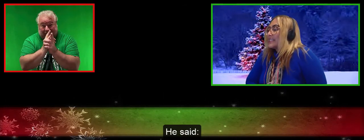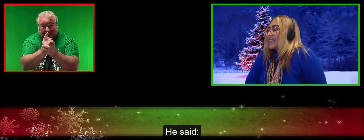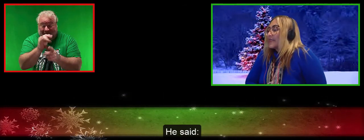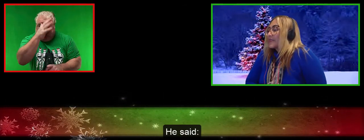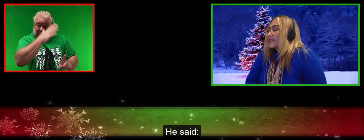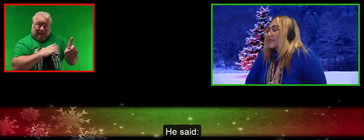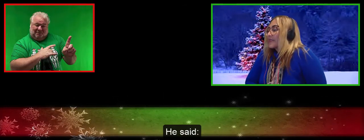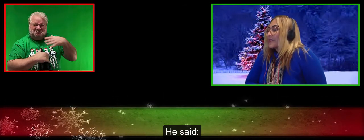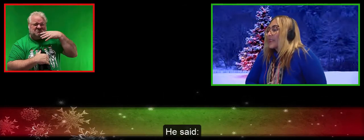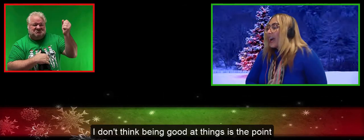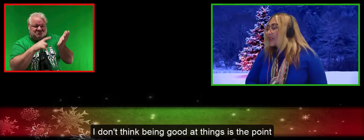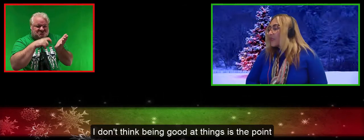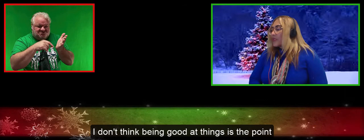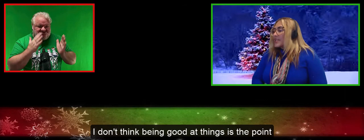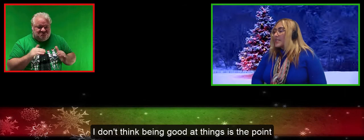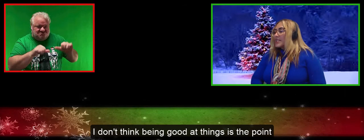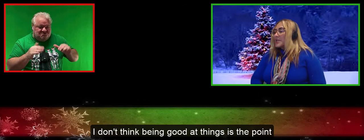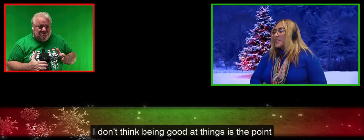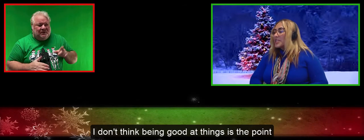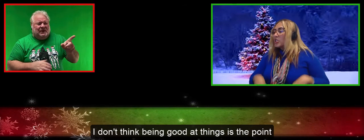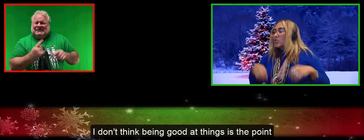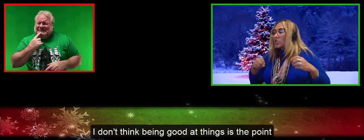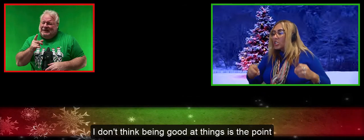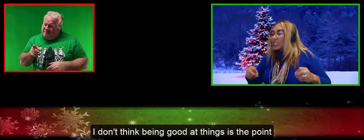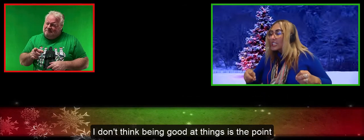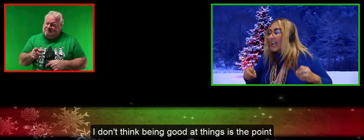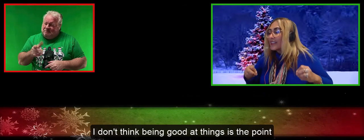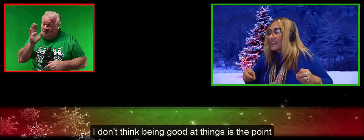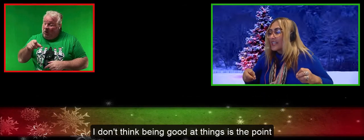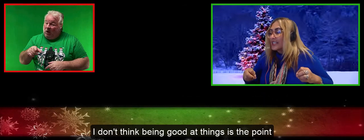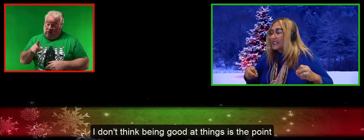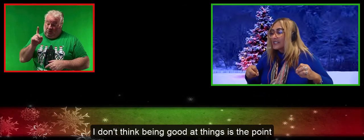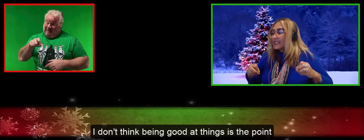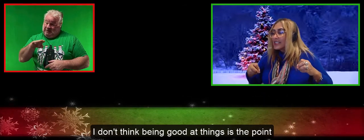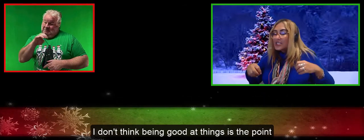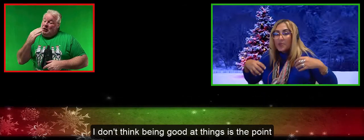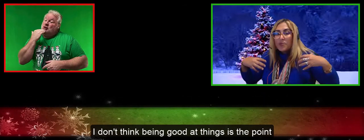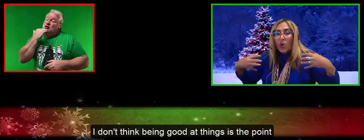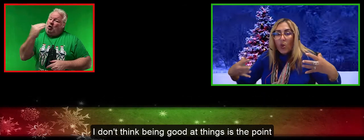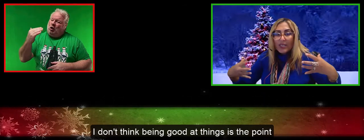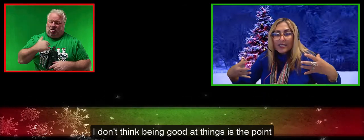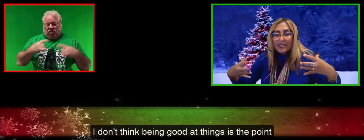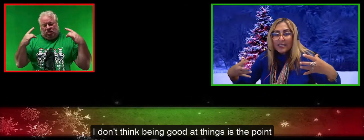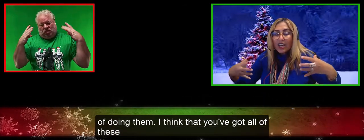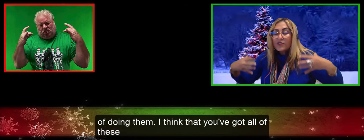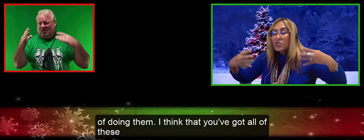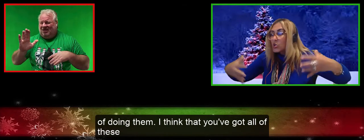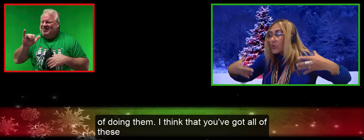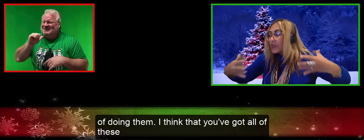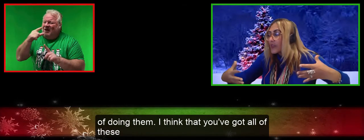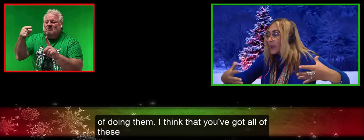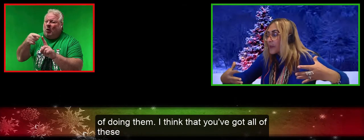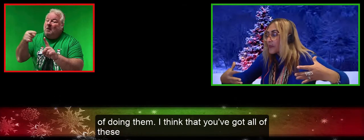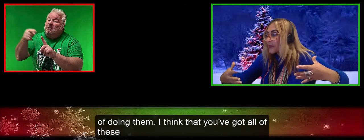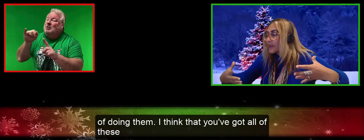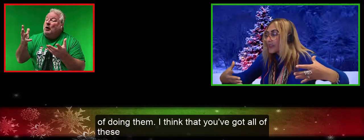He said, I don't think being good at things is the point of doing